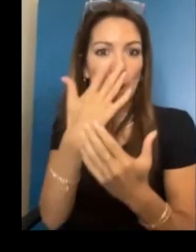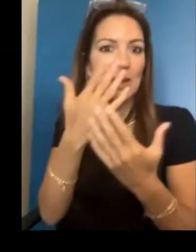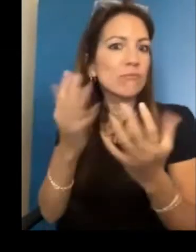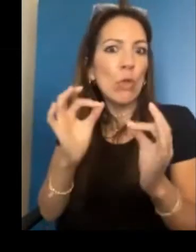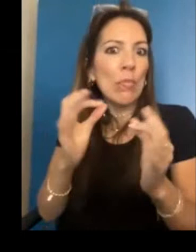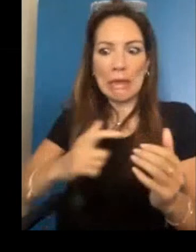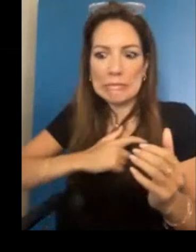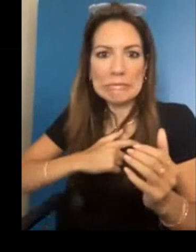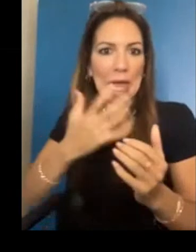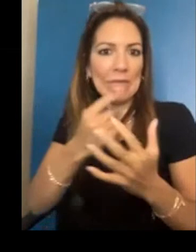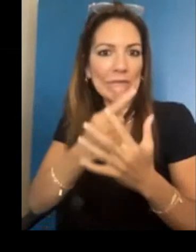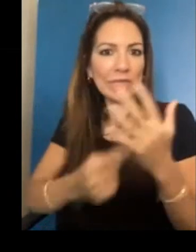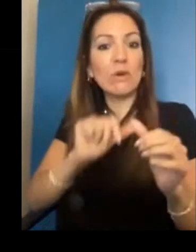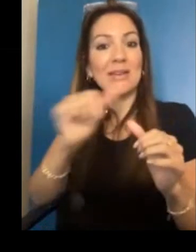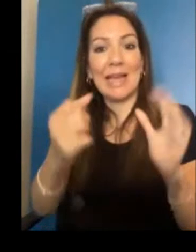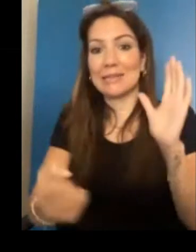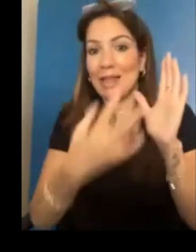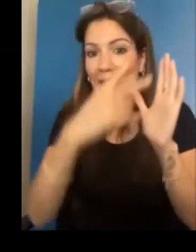slide, please.